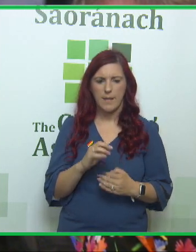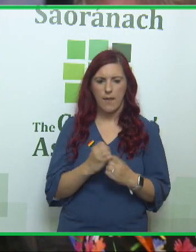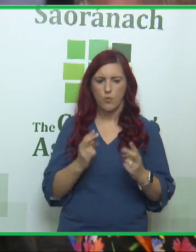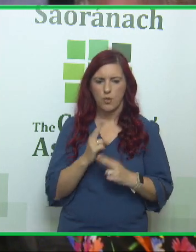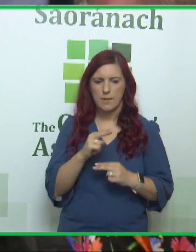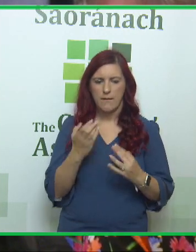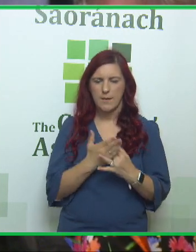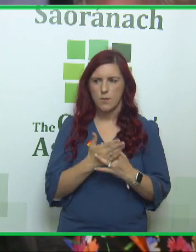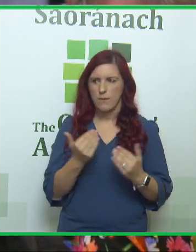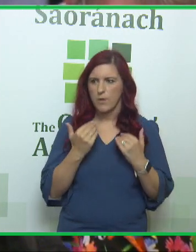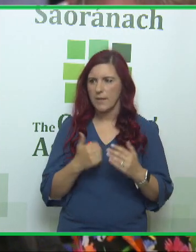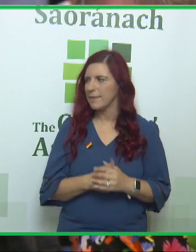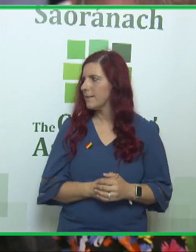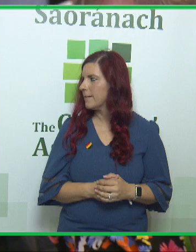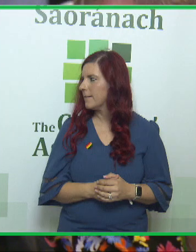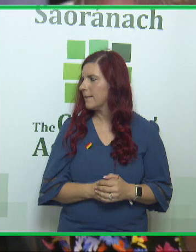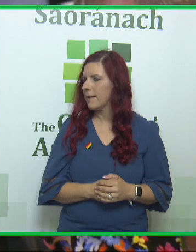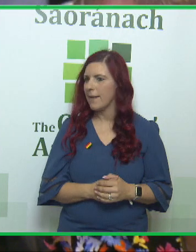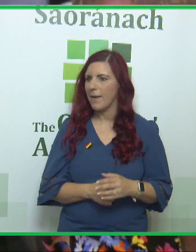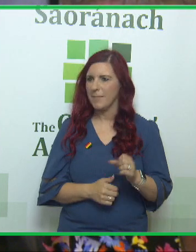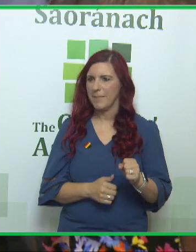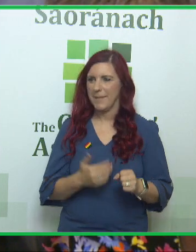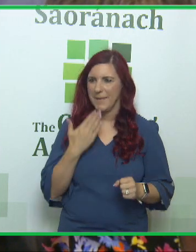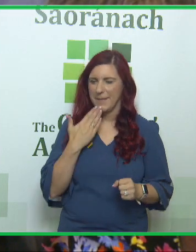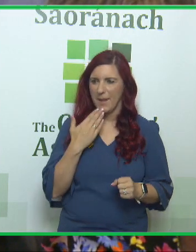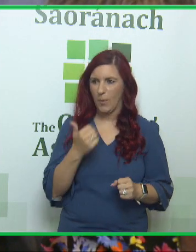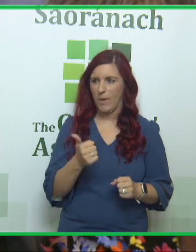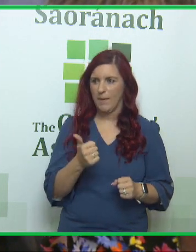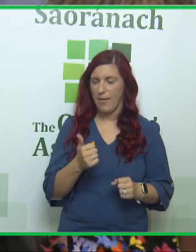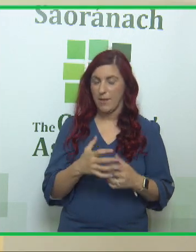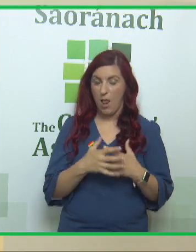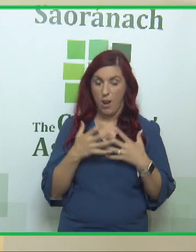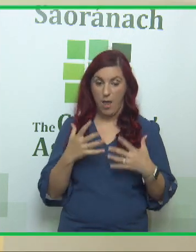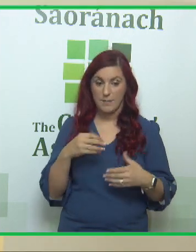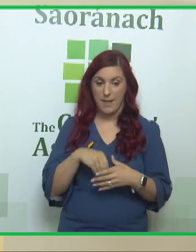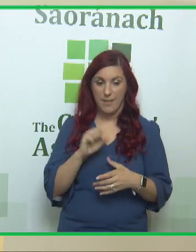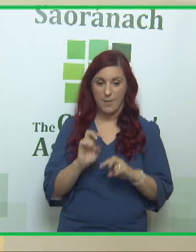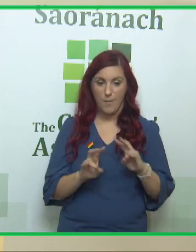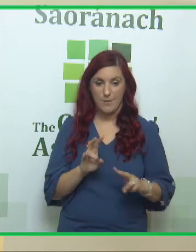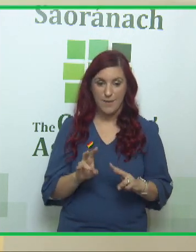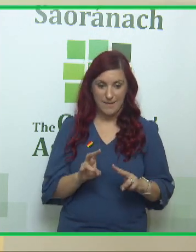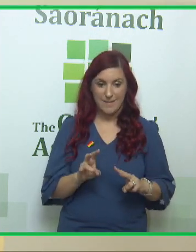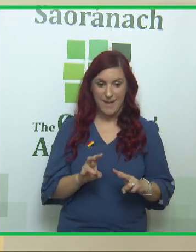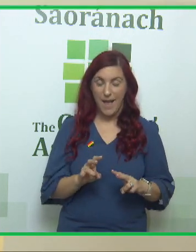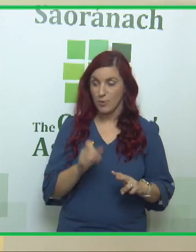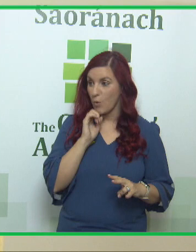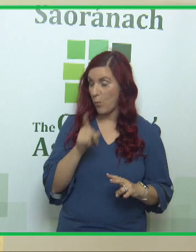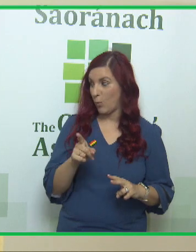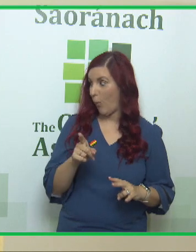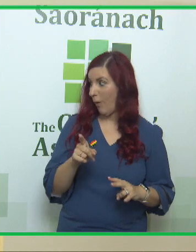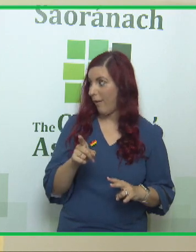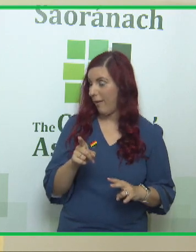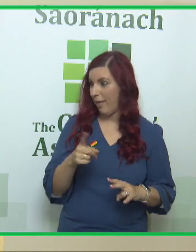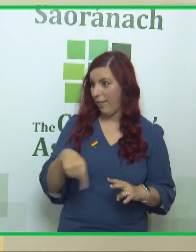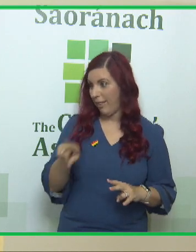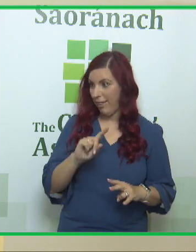have access. Okay, there is a lot. Thank you very, very much. There's a lot to unpack there. I did tell you, didn't I? They come at you with